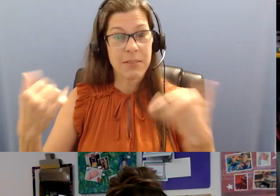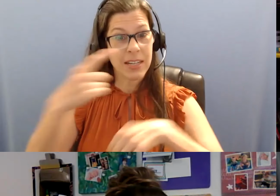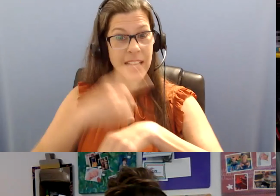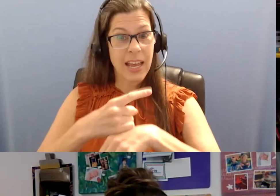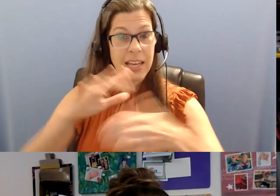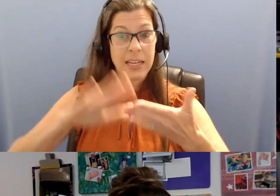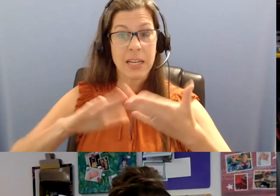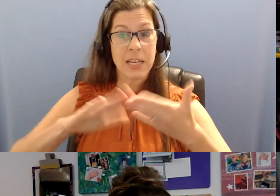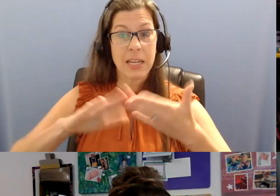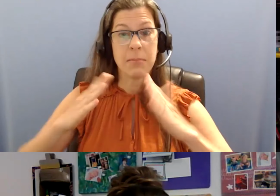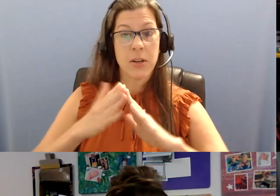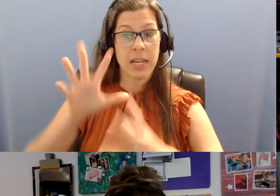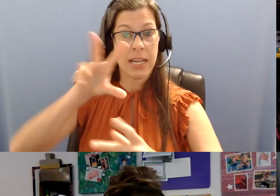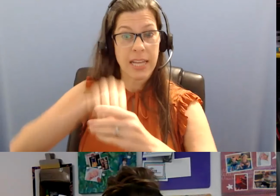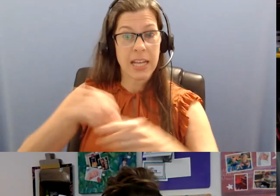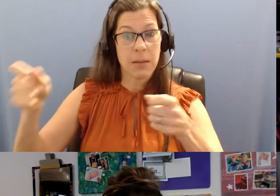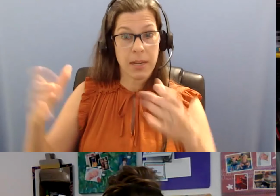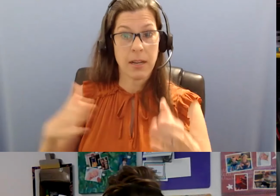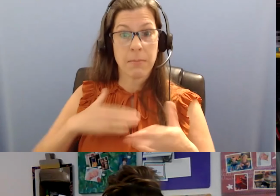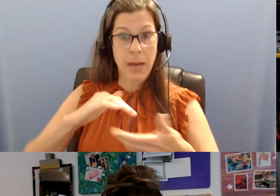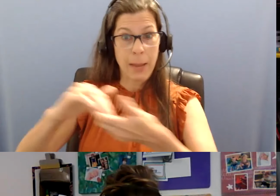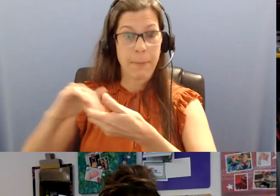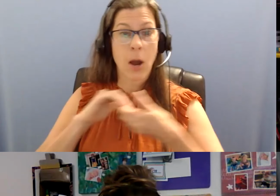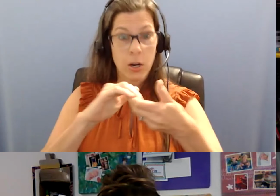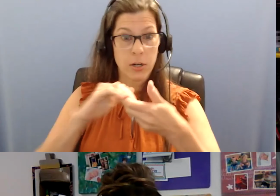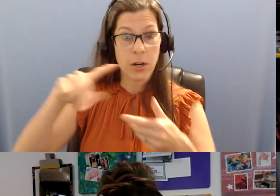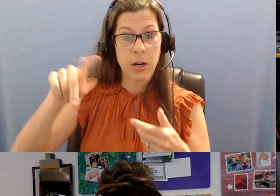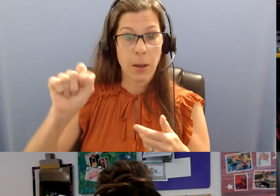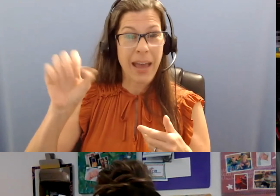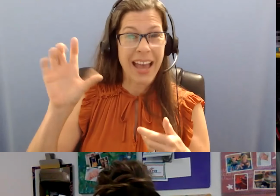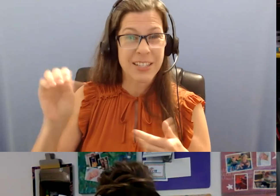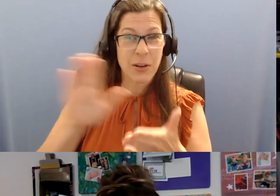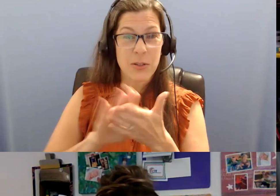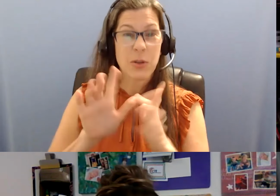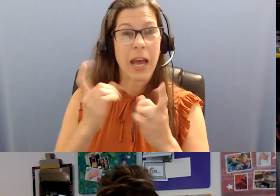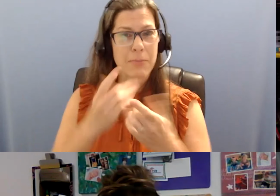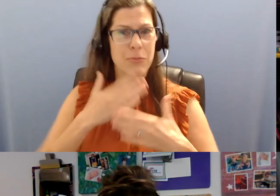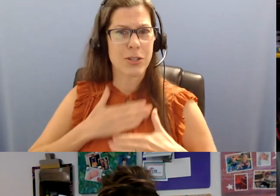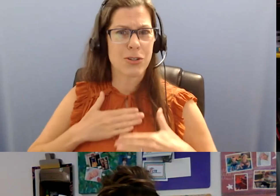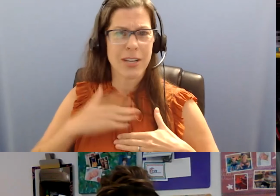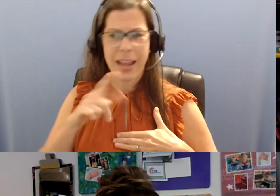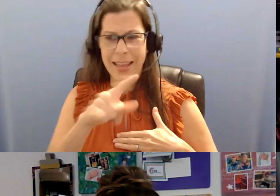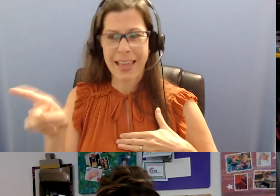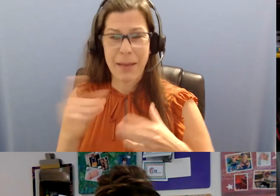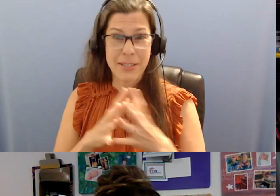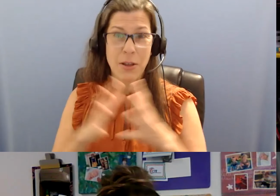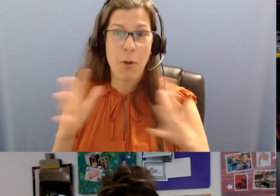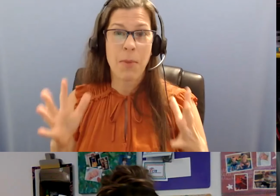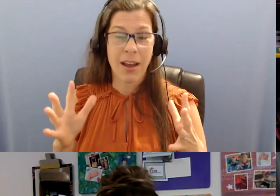engagement manager, my partners in the Pasco School District. I appreciate them so much for